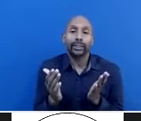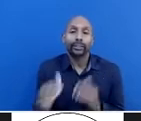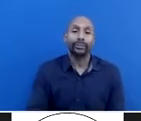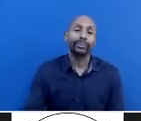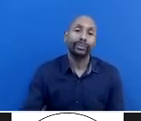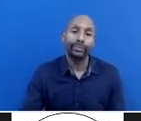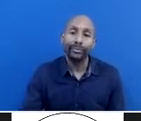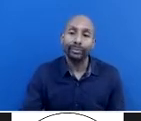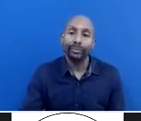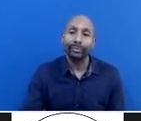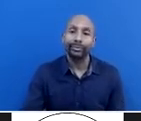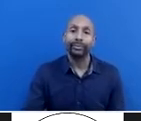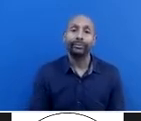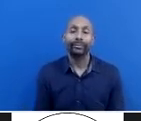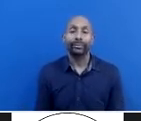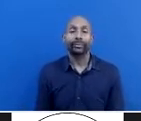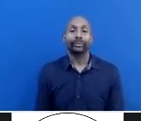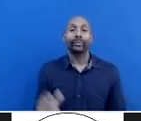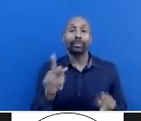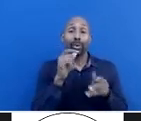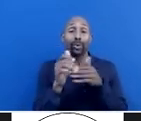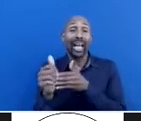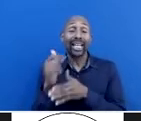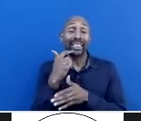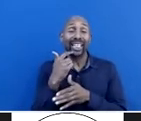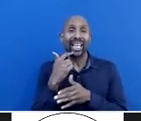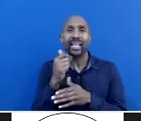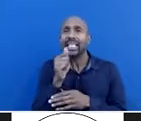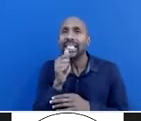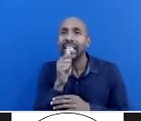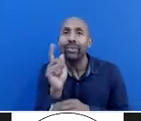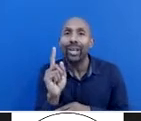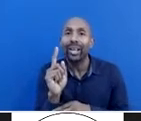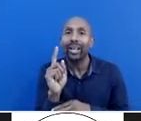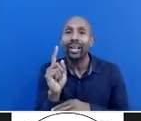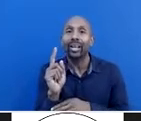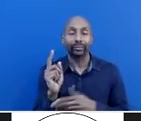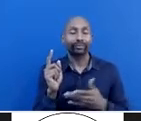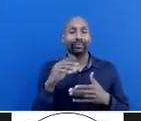secrets are in the breasts of the liberated souls, not in the pages of books.